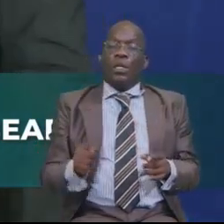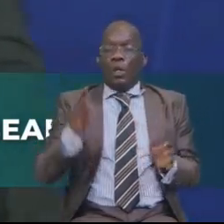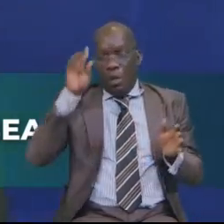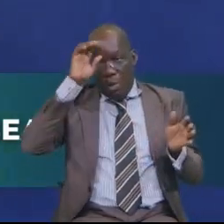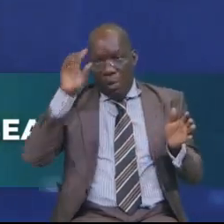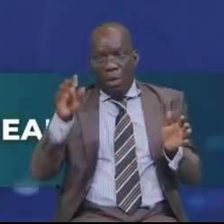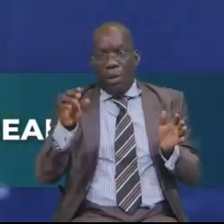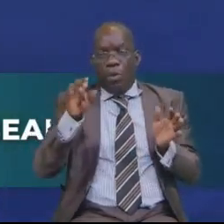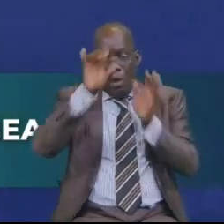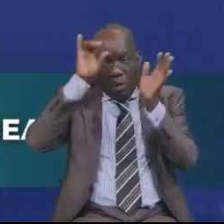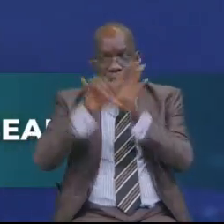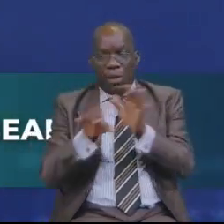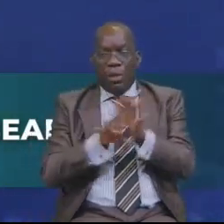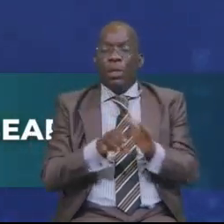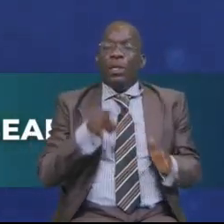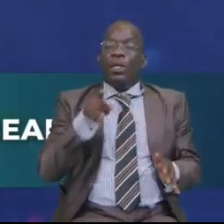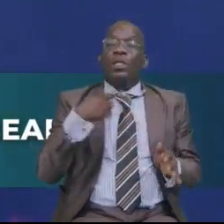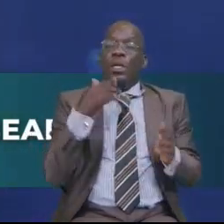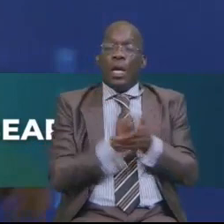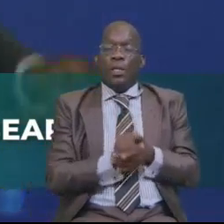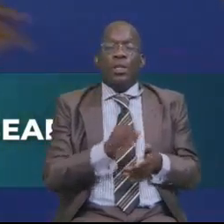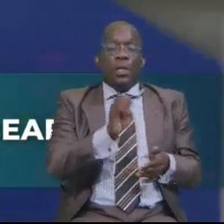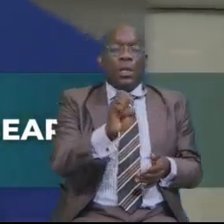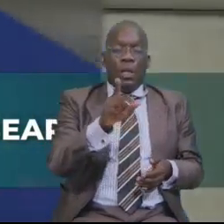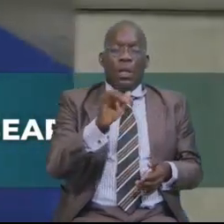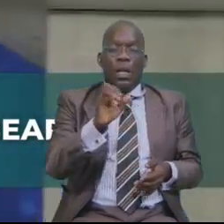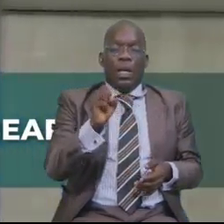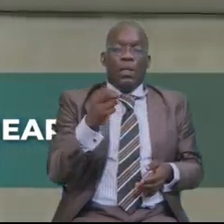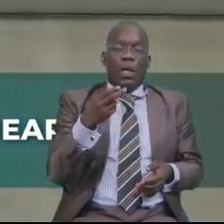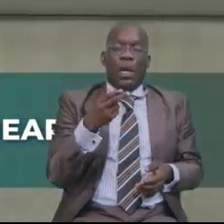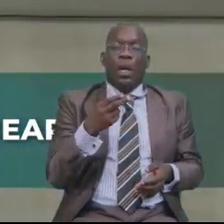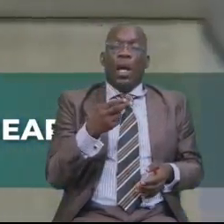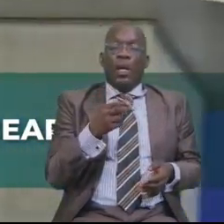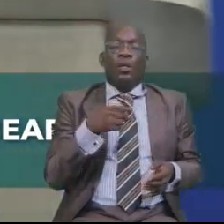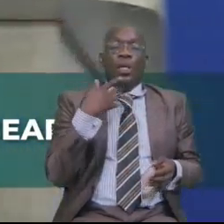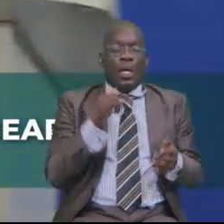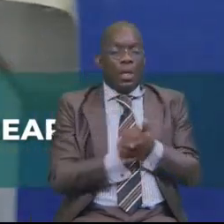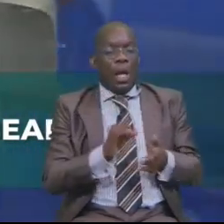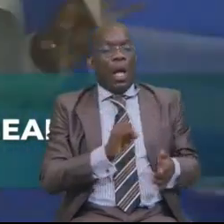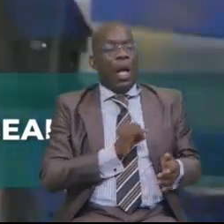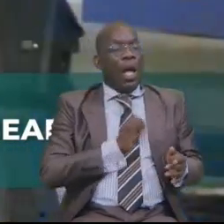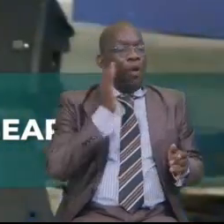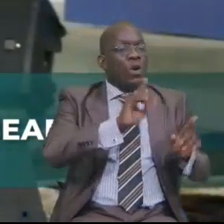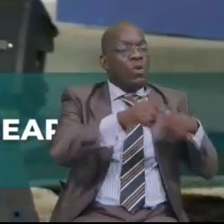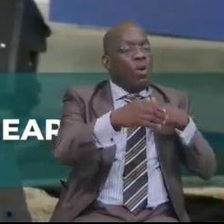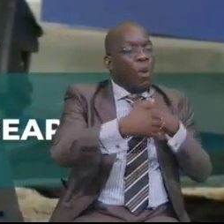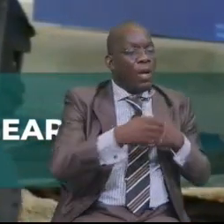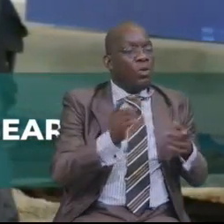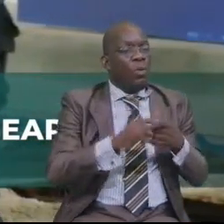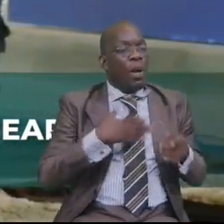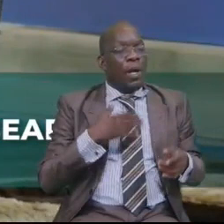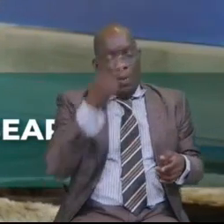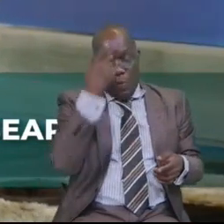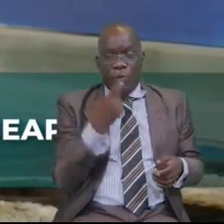said, Elijah, I understand. I will follow. But I need to, you know, say bye-bye to my parents. And then